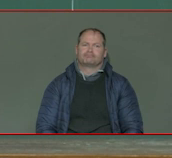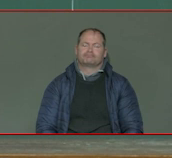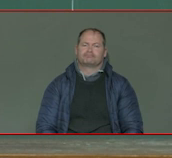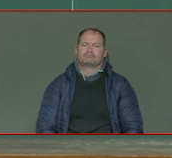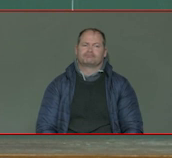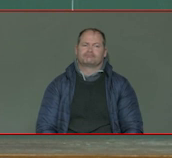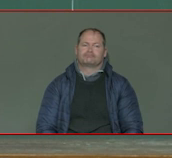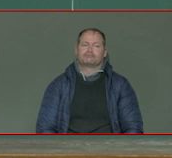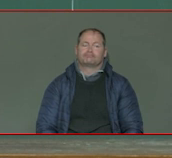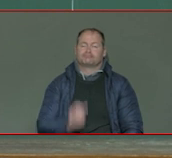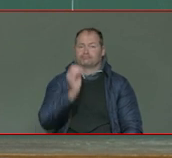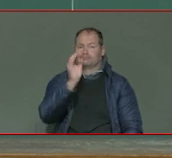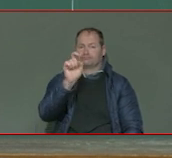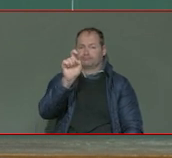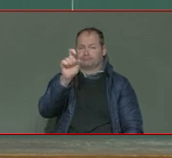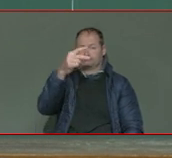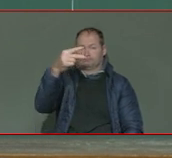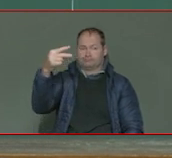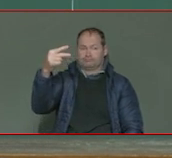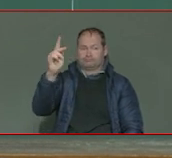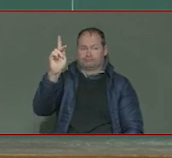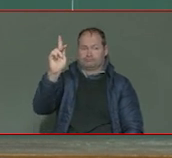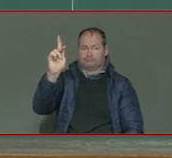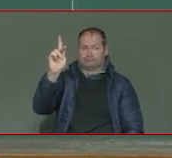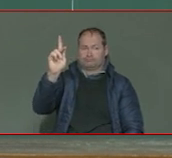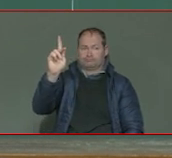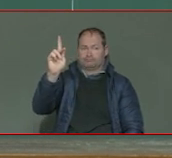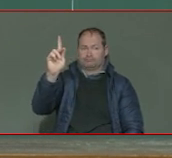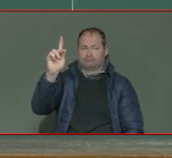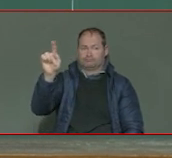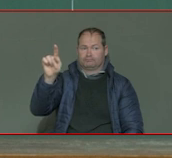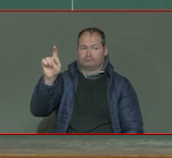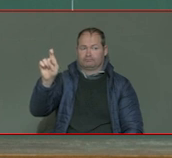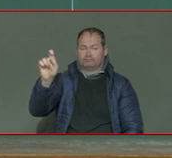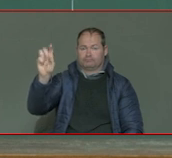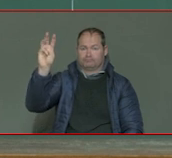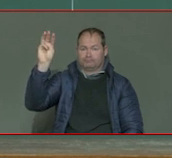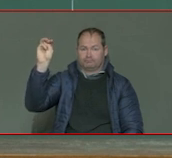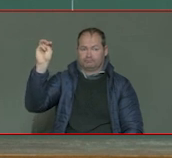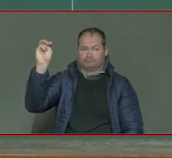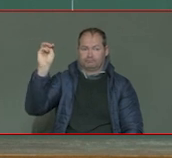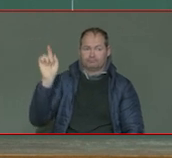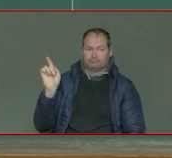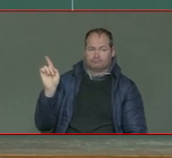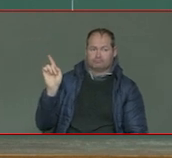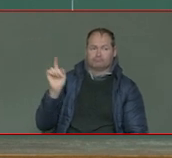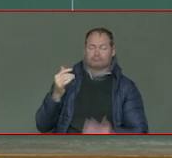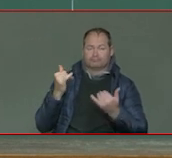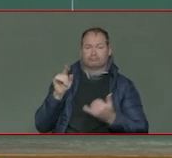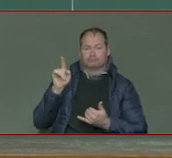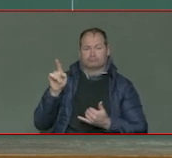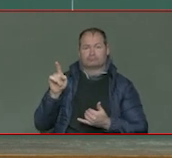People, if fx is equal to kx to the power of n, this sign here, f prime x, is the